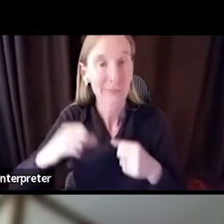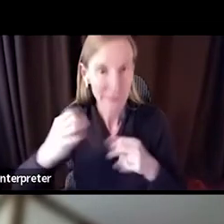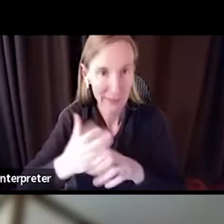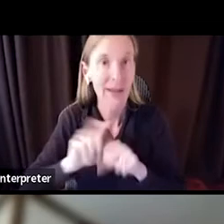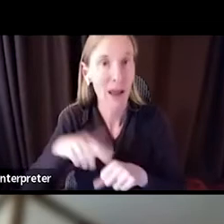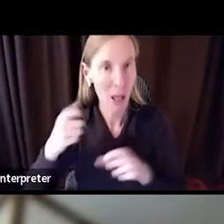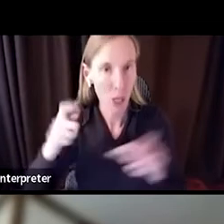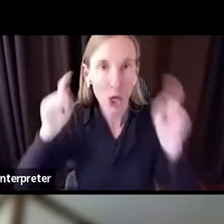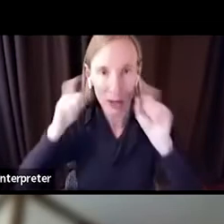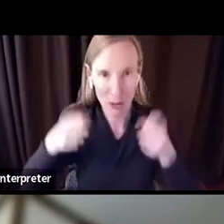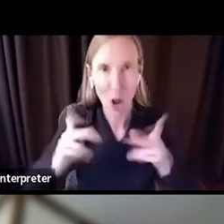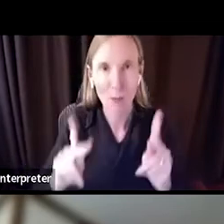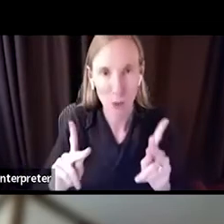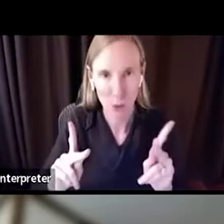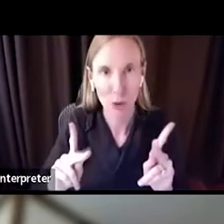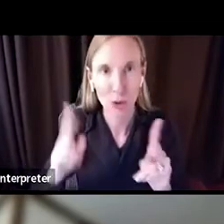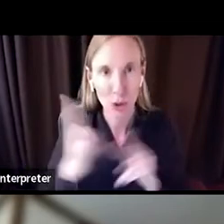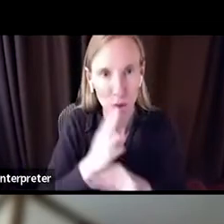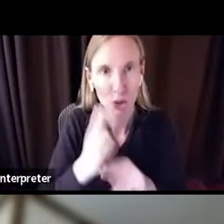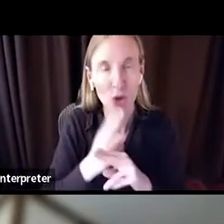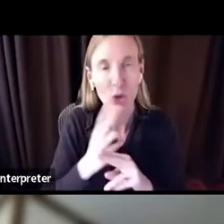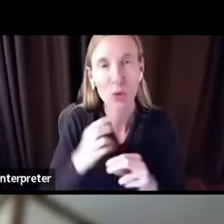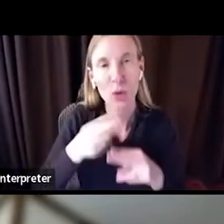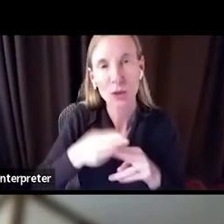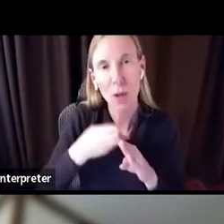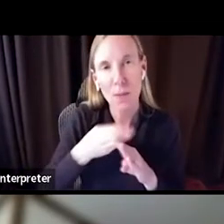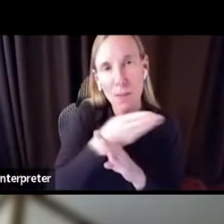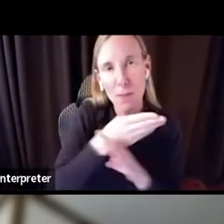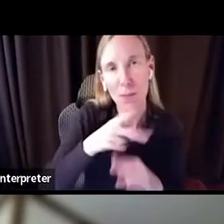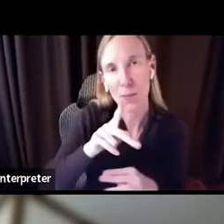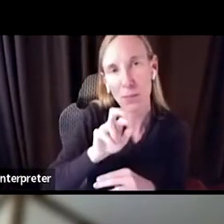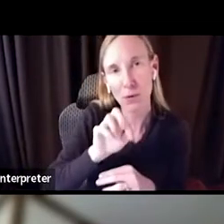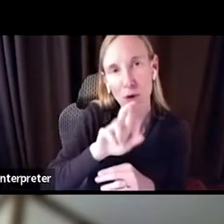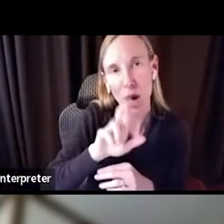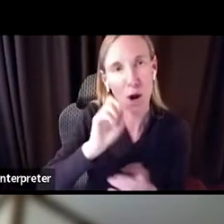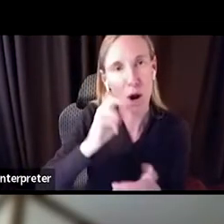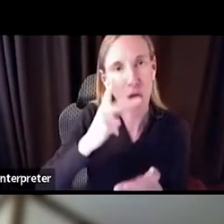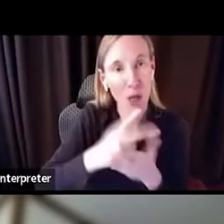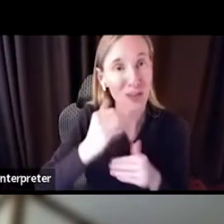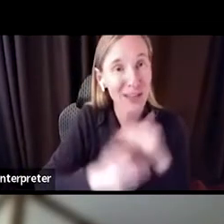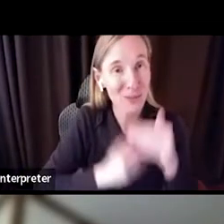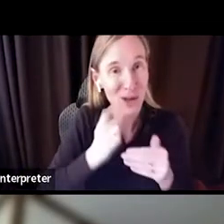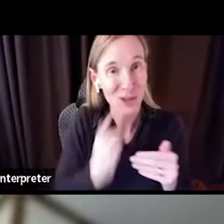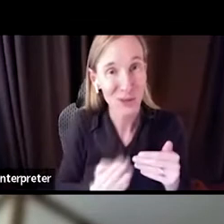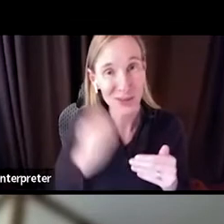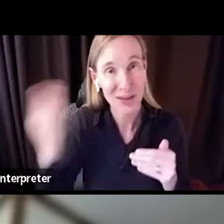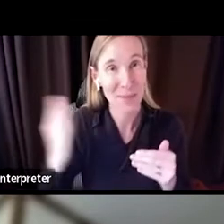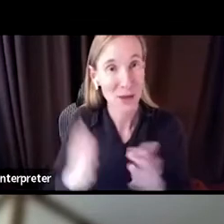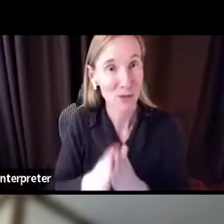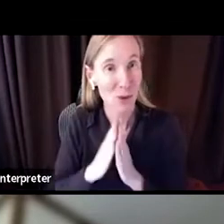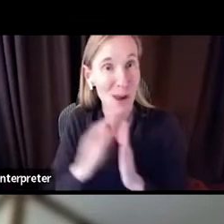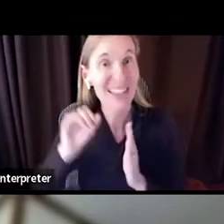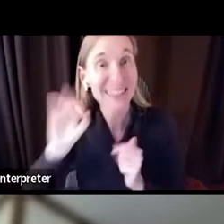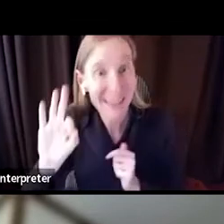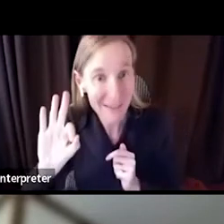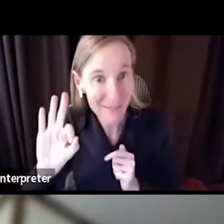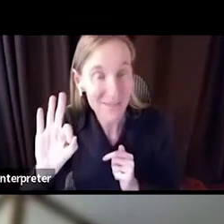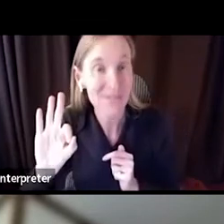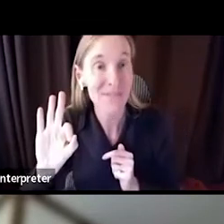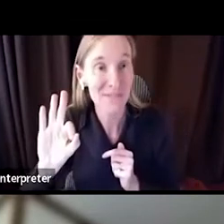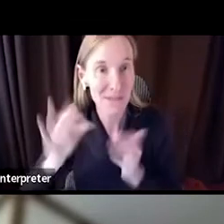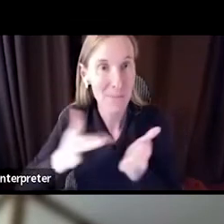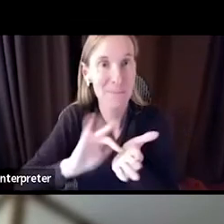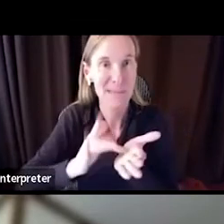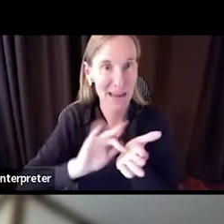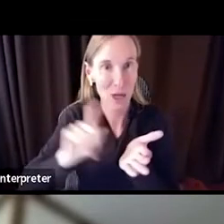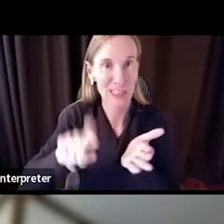is an opportunity to use the prior authorization process to submit requests if there's a medical